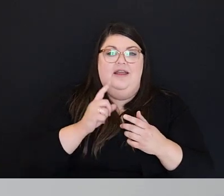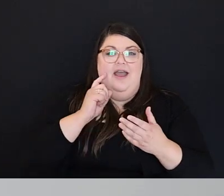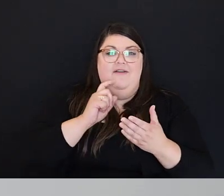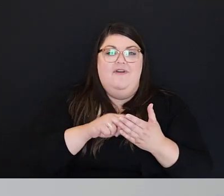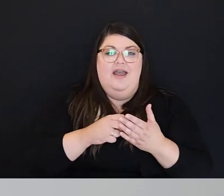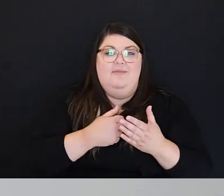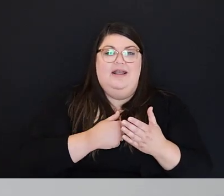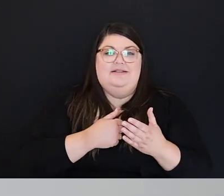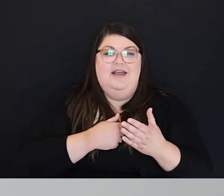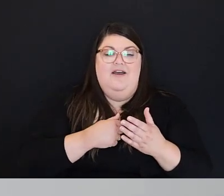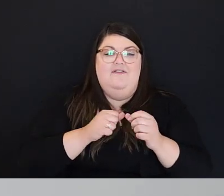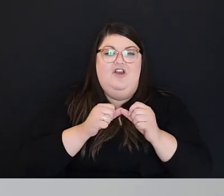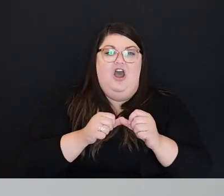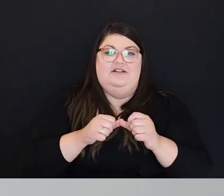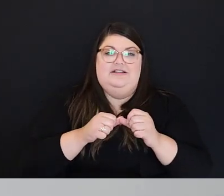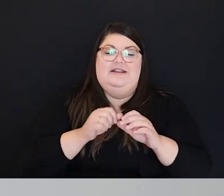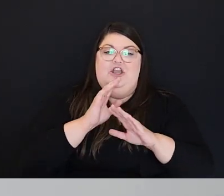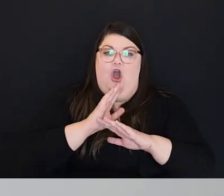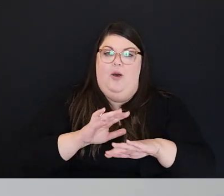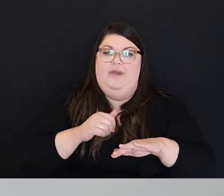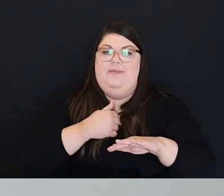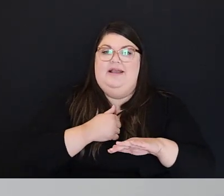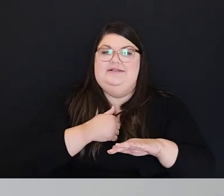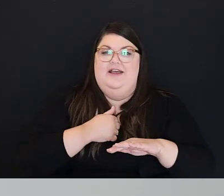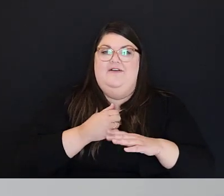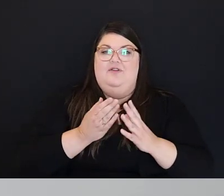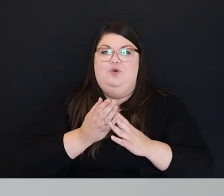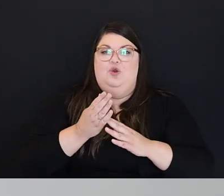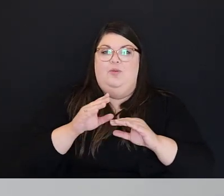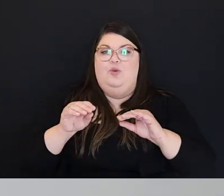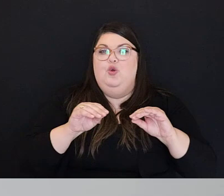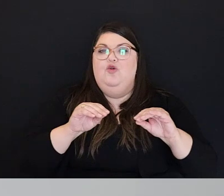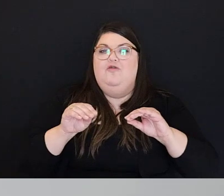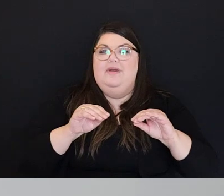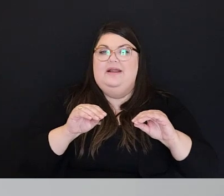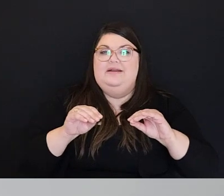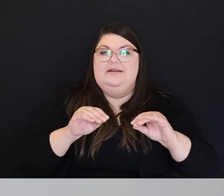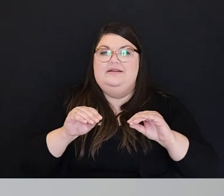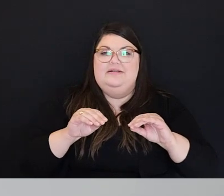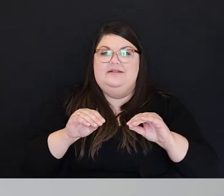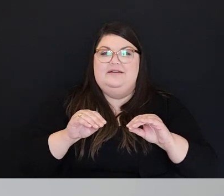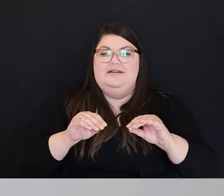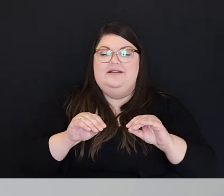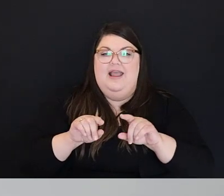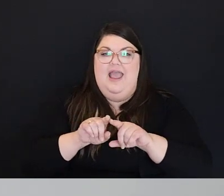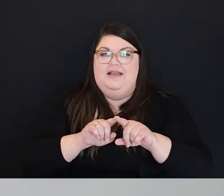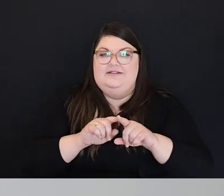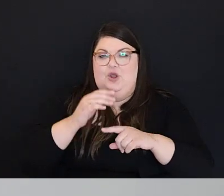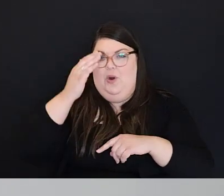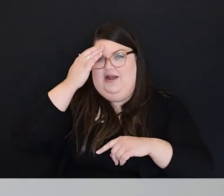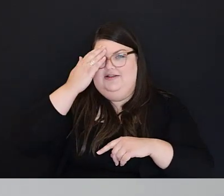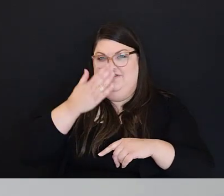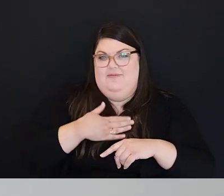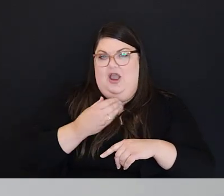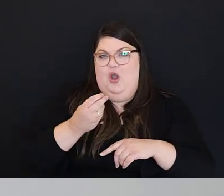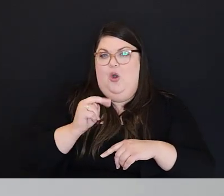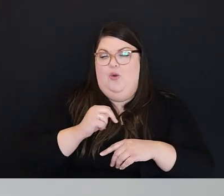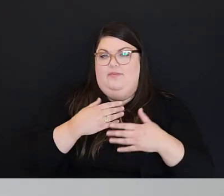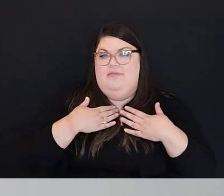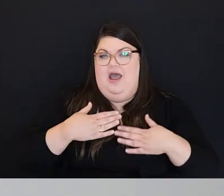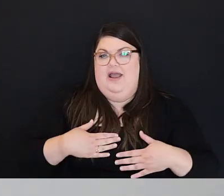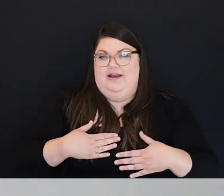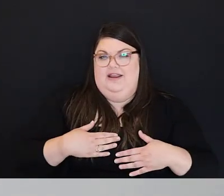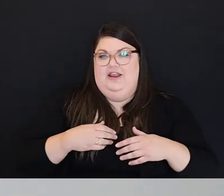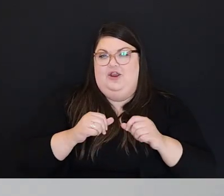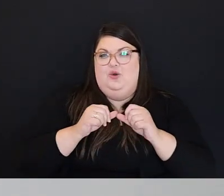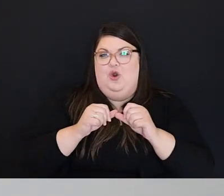like constantly calming myself by like movement. Just as the awareness of my own body grows, I